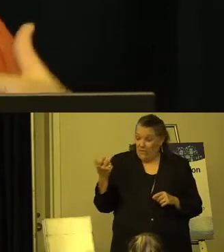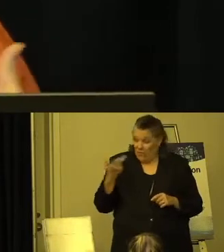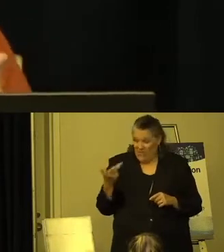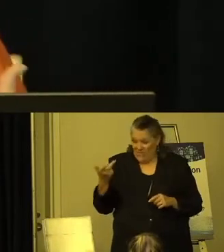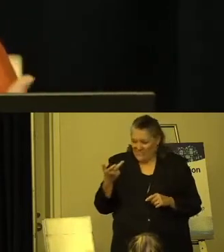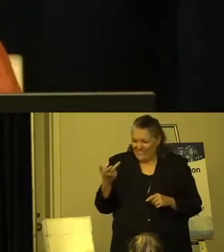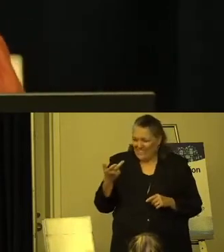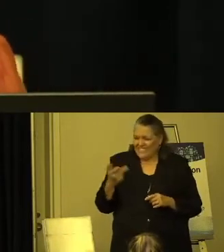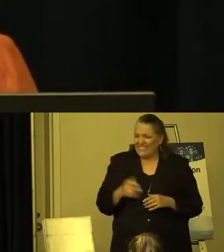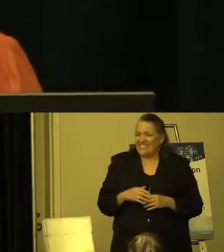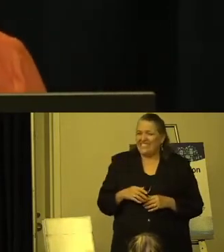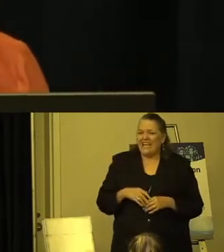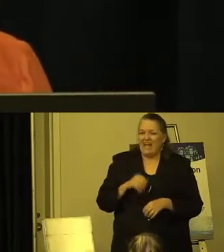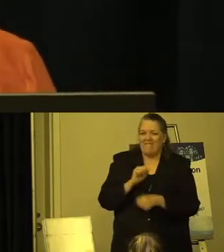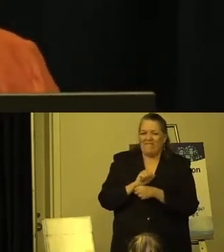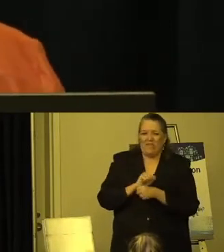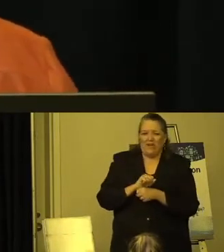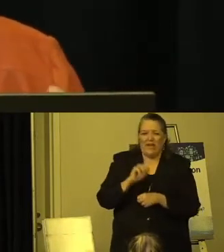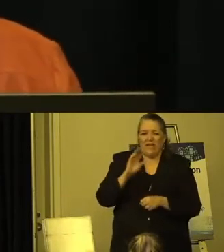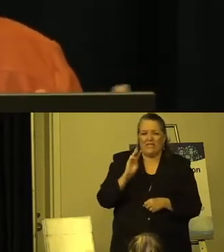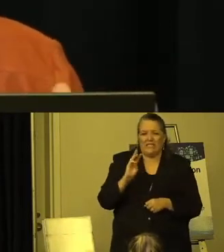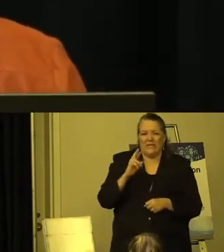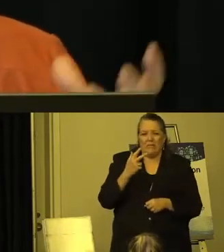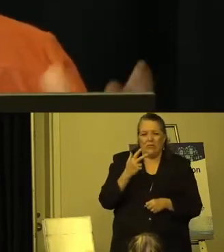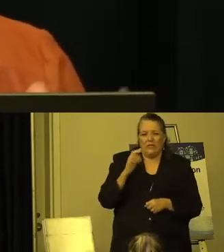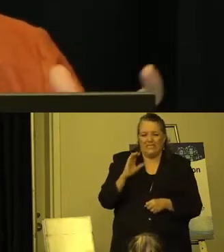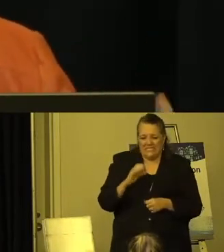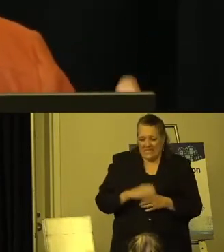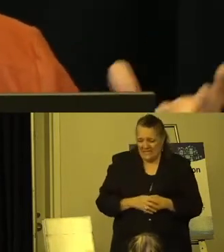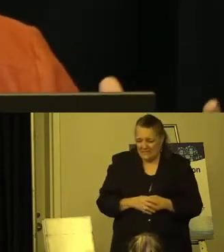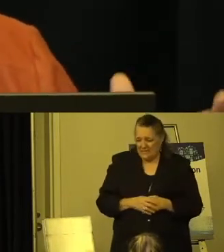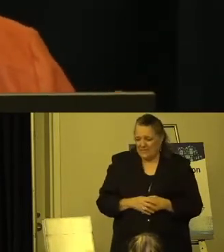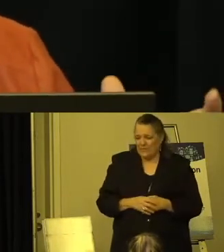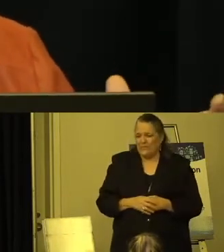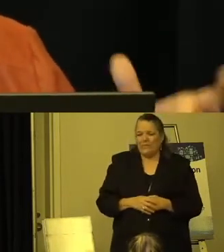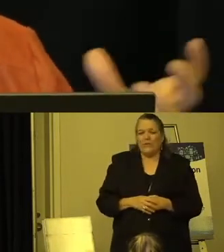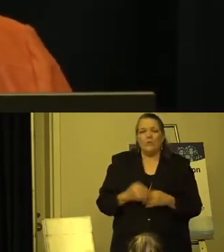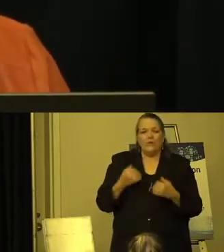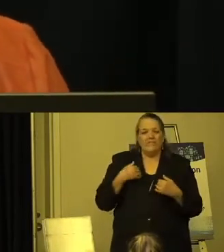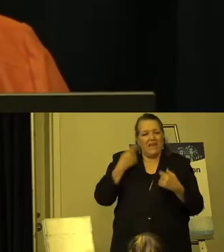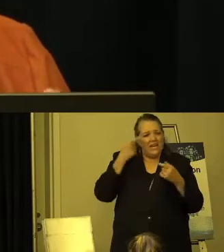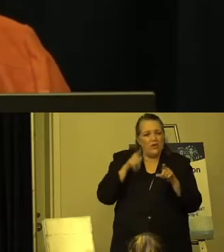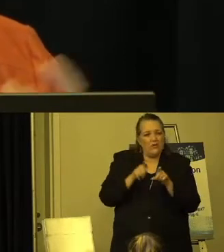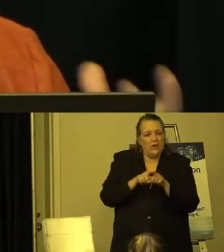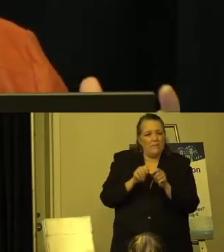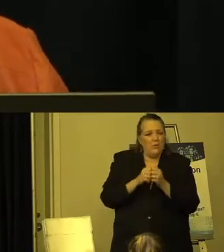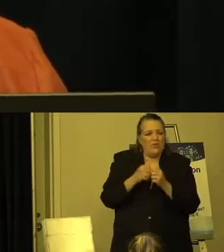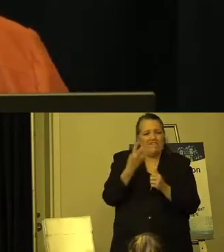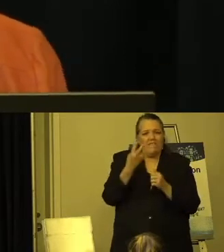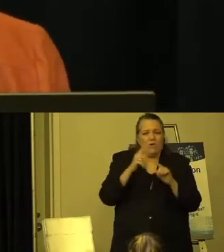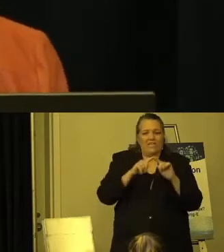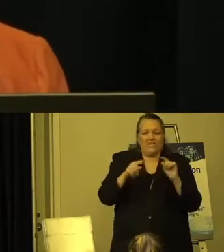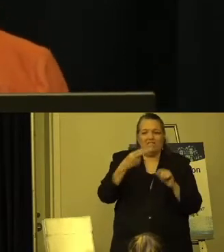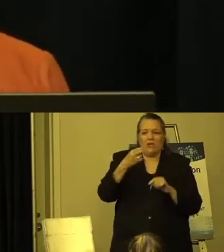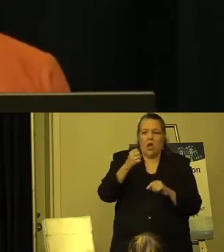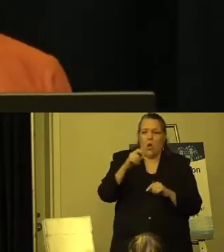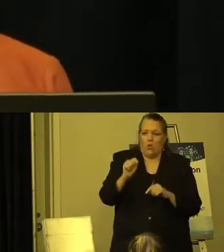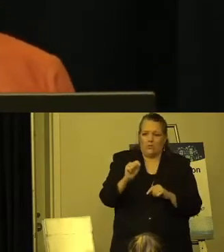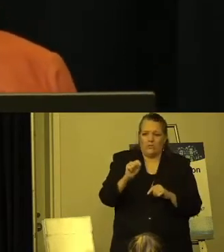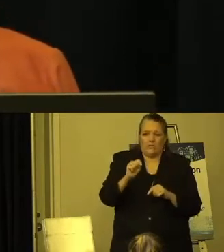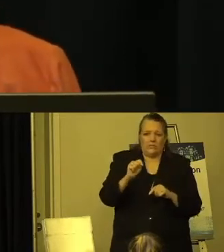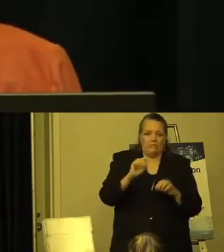you, have been at the W3C, it's actually an agreement between 4 different hosts on